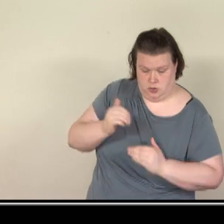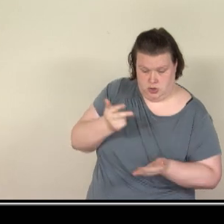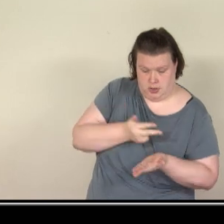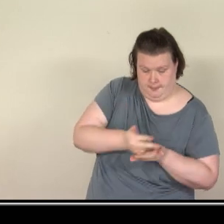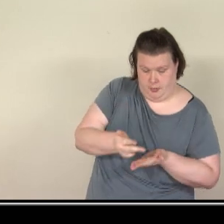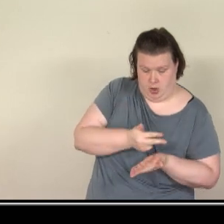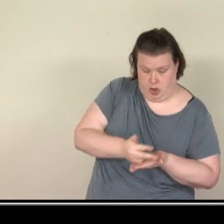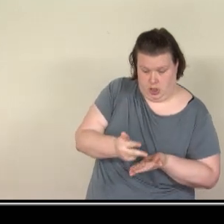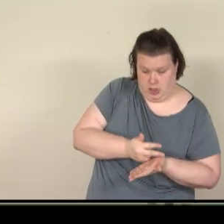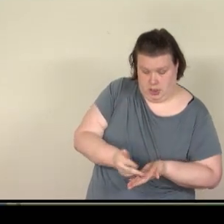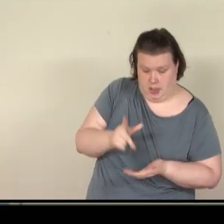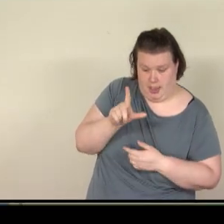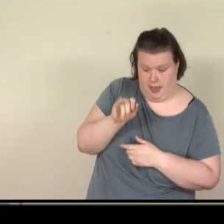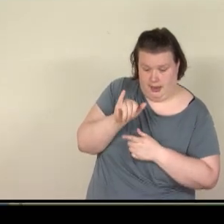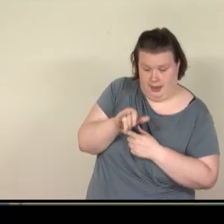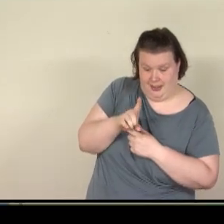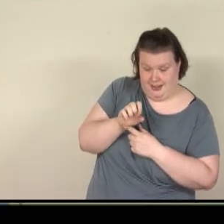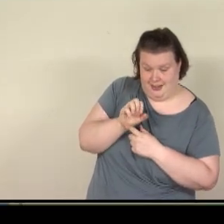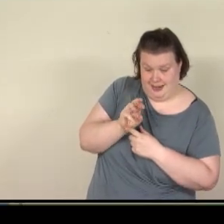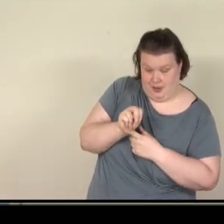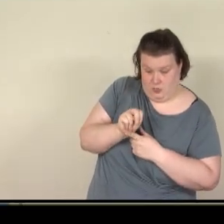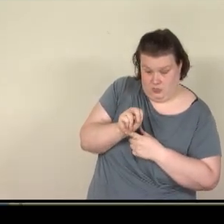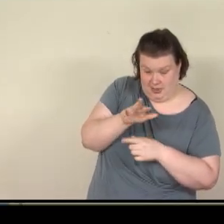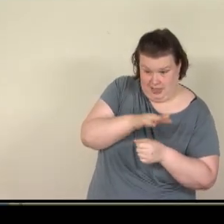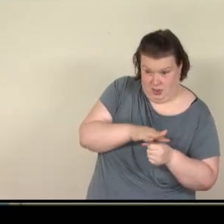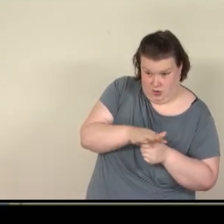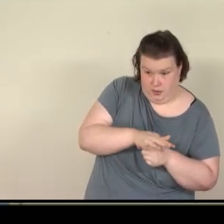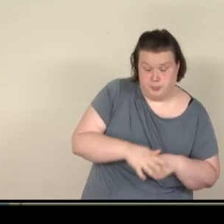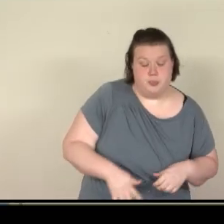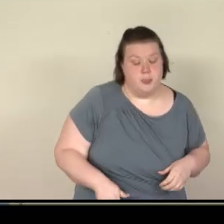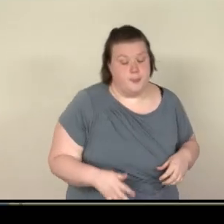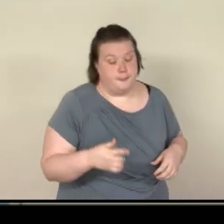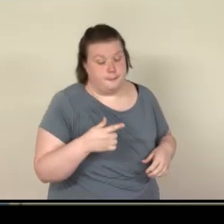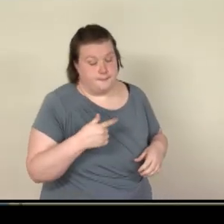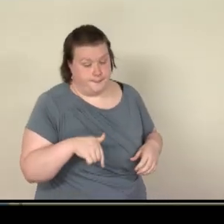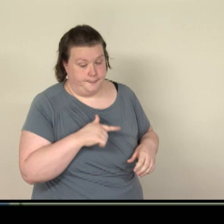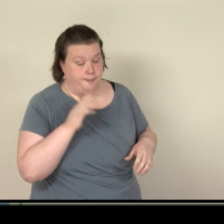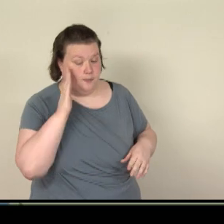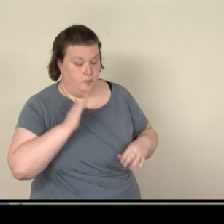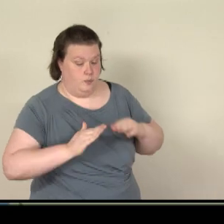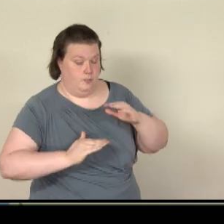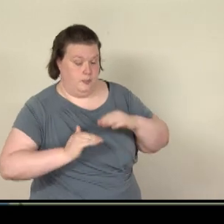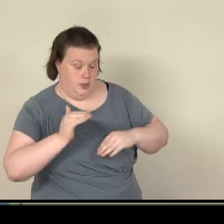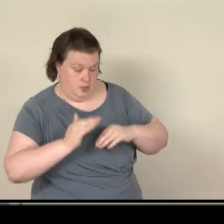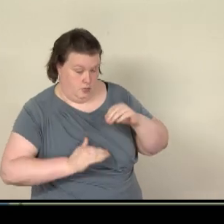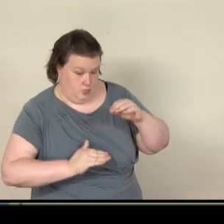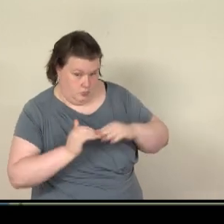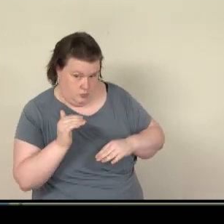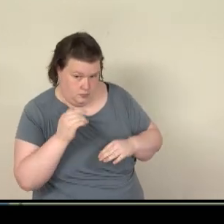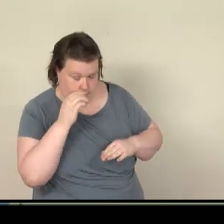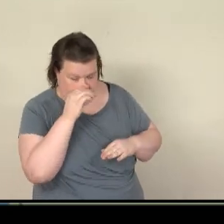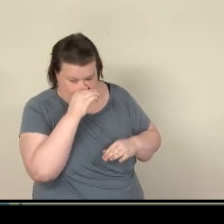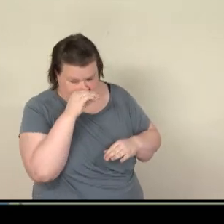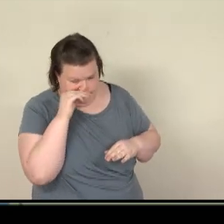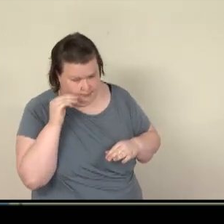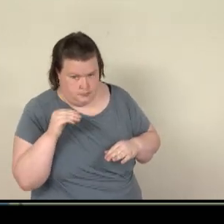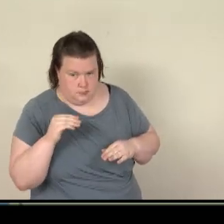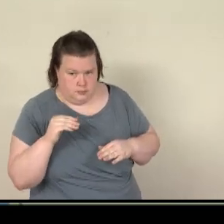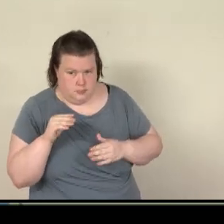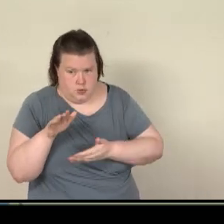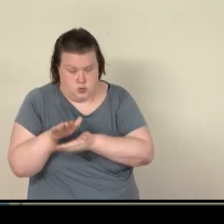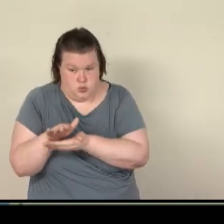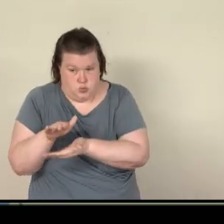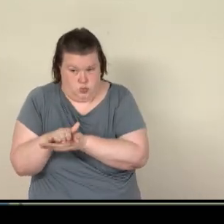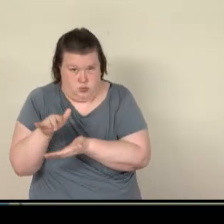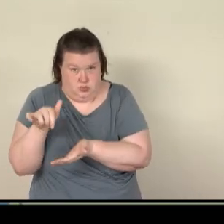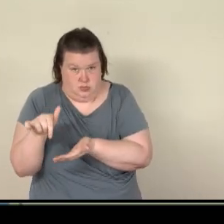and lay down area, so we're all straight on that. Since we will be building on this occupied site, and as you can tell, if you look at the school